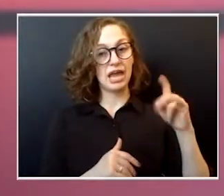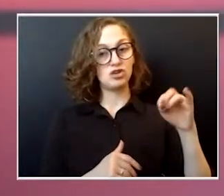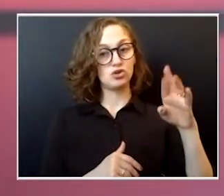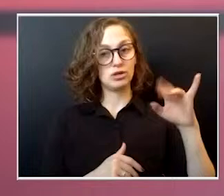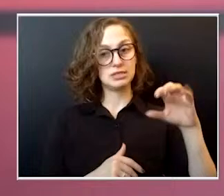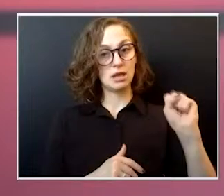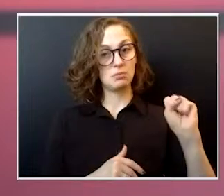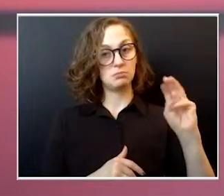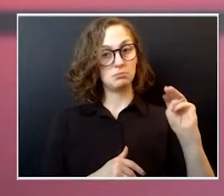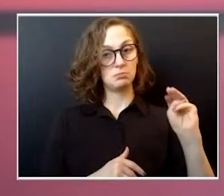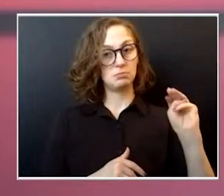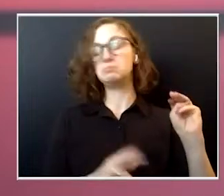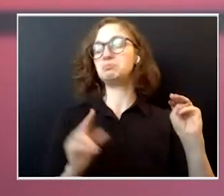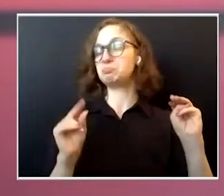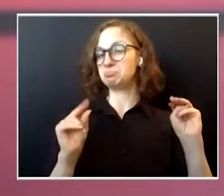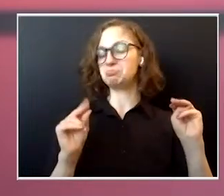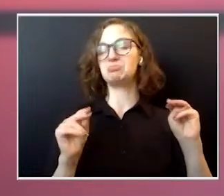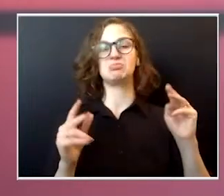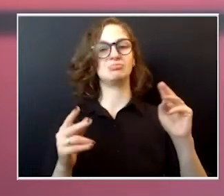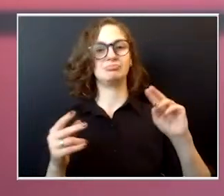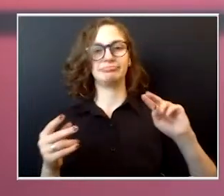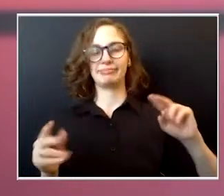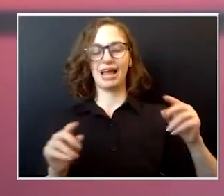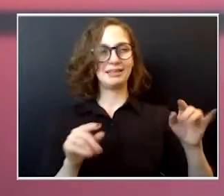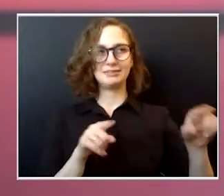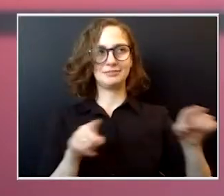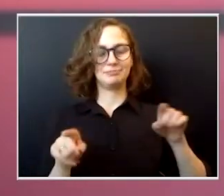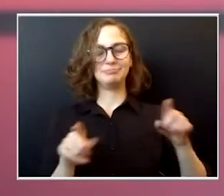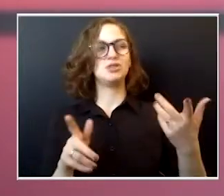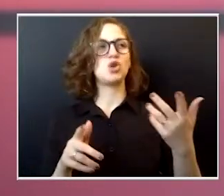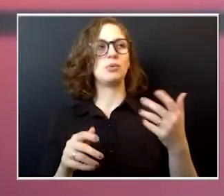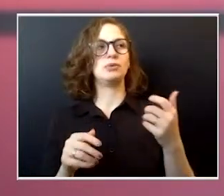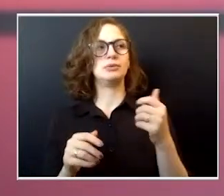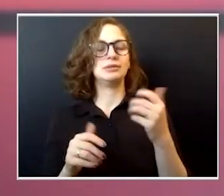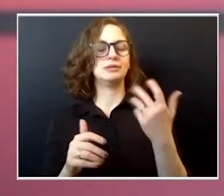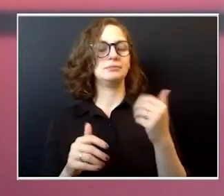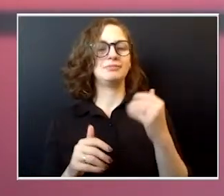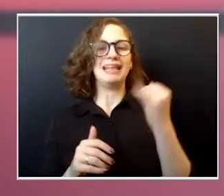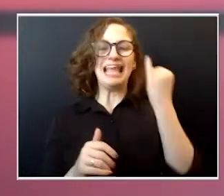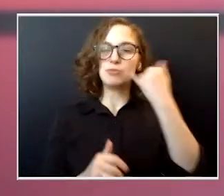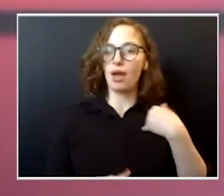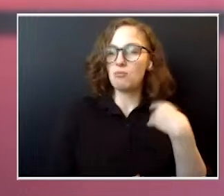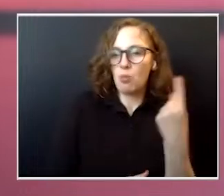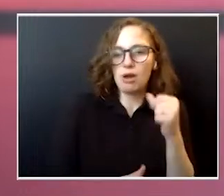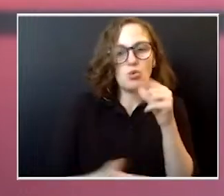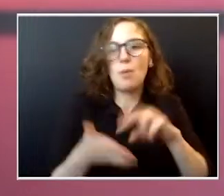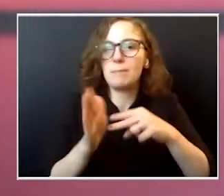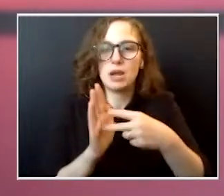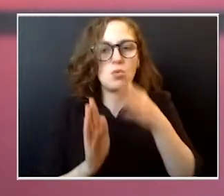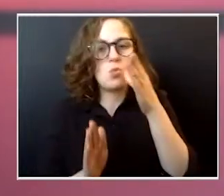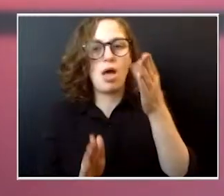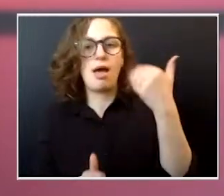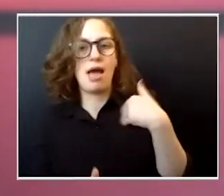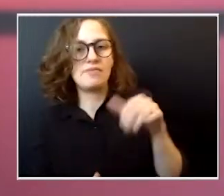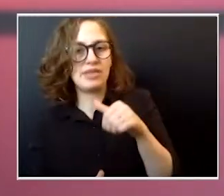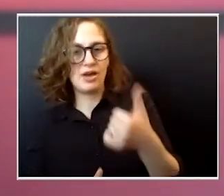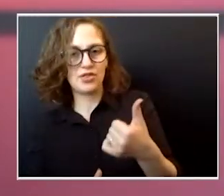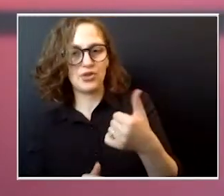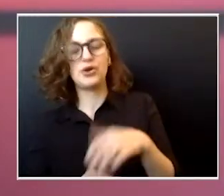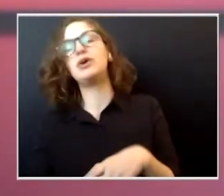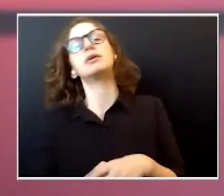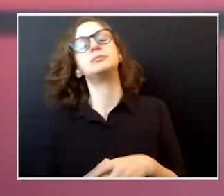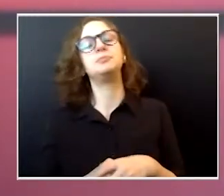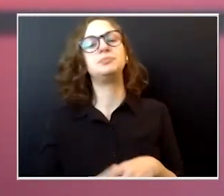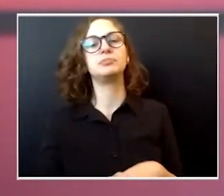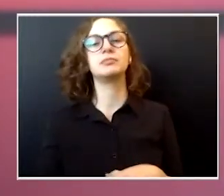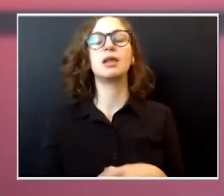have bicuspid valves, so we can go back and forth on that. But the ones that do have aneurysms, if the aneurysm extends into what we call